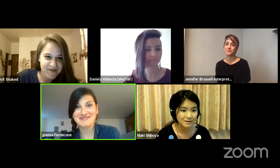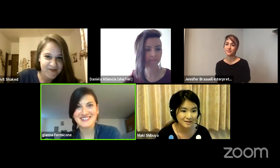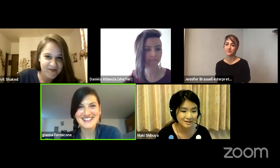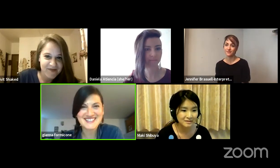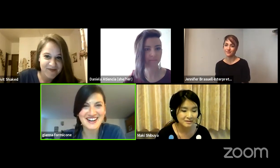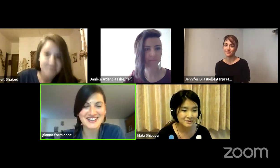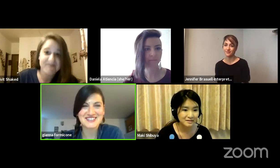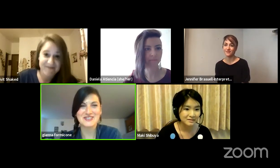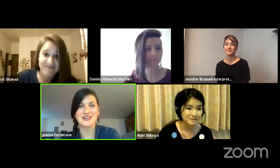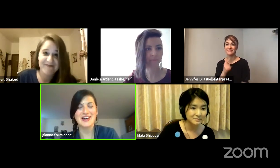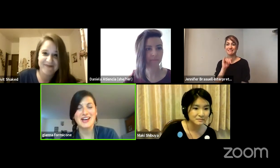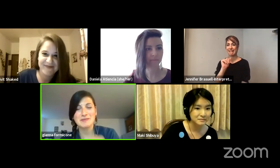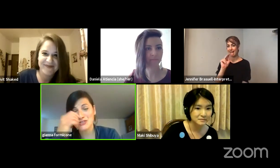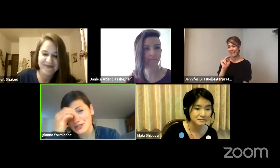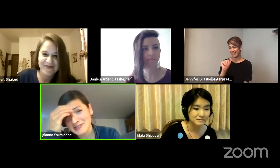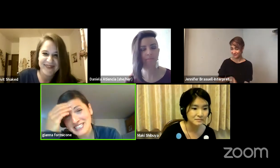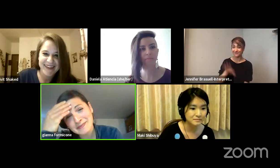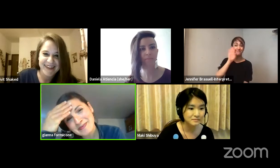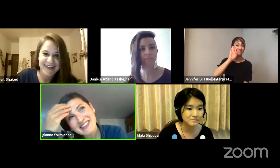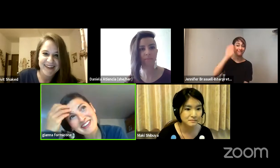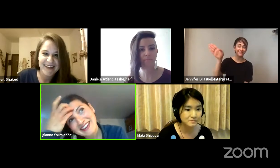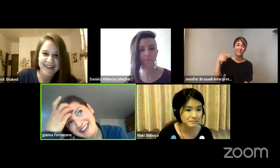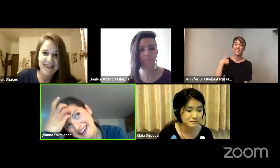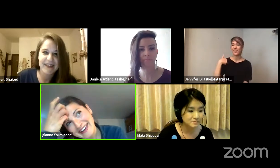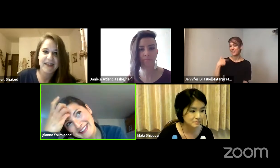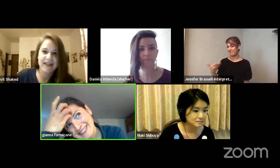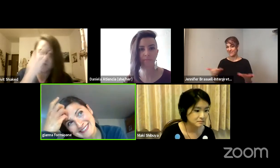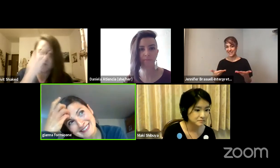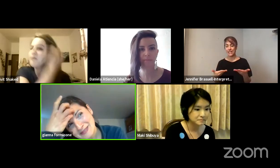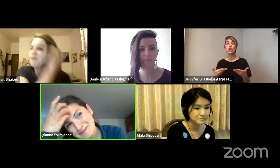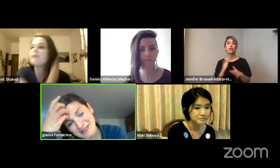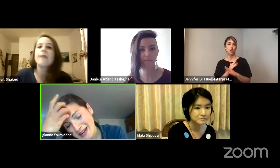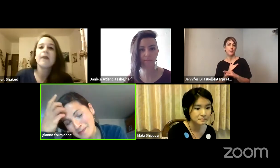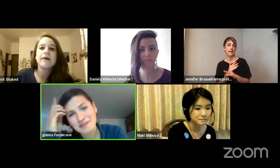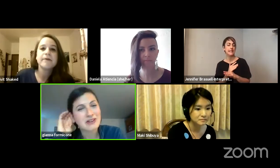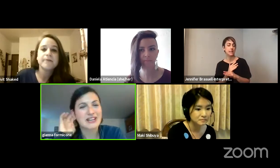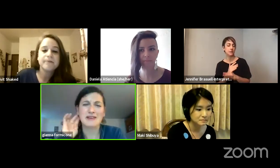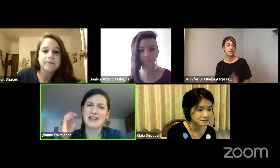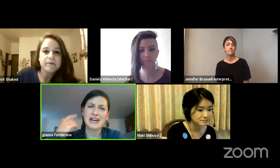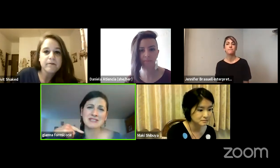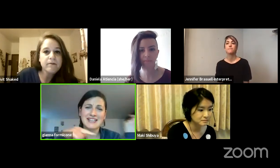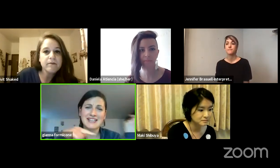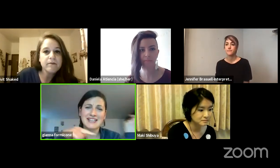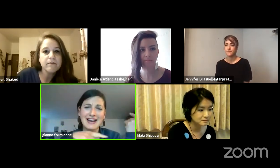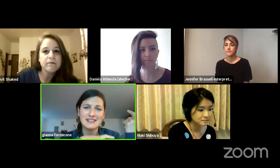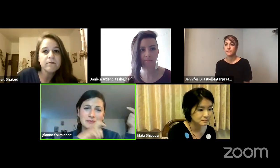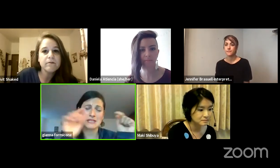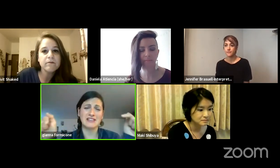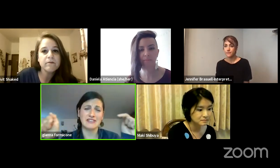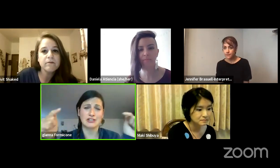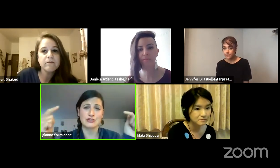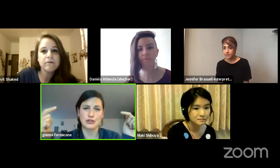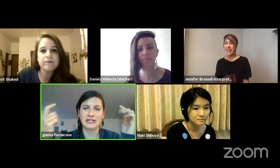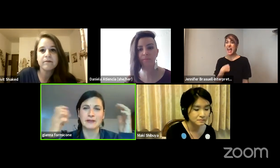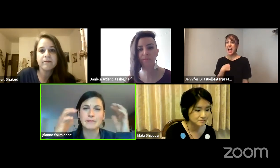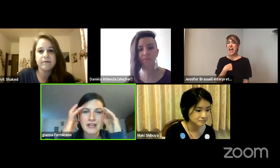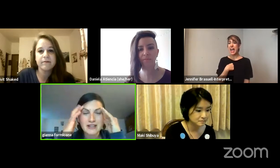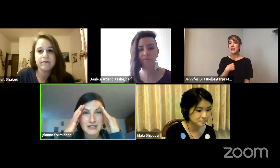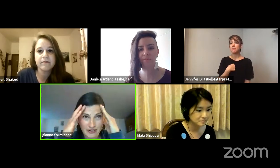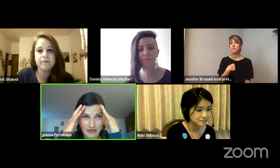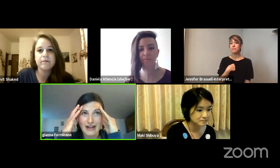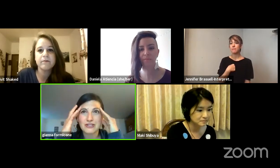Okay, I'll start. So I'm in Germany and I'm Italian, but I'm living in